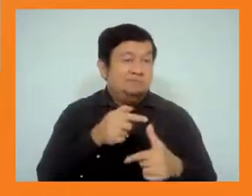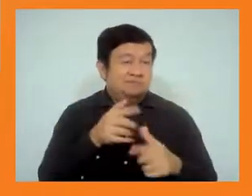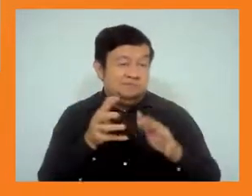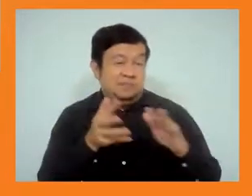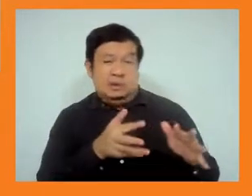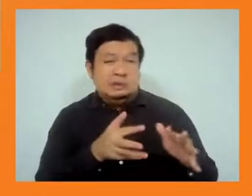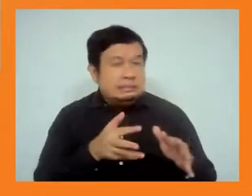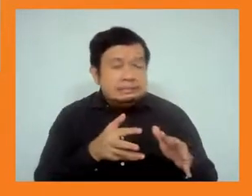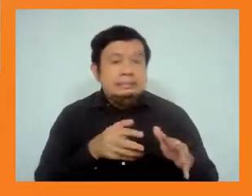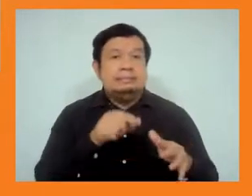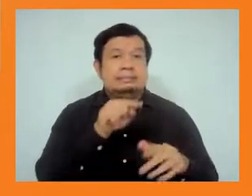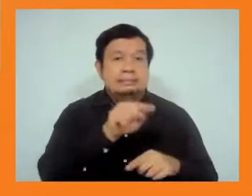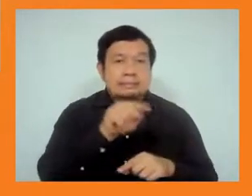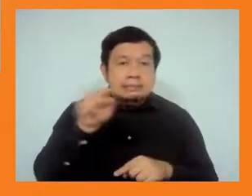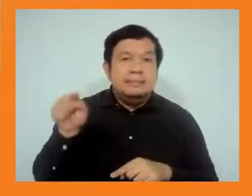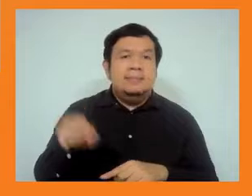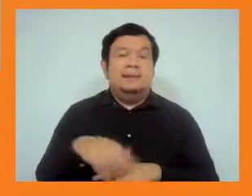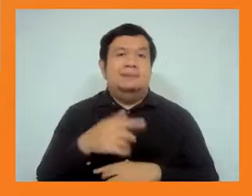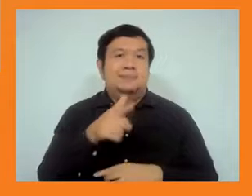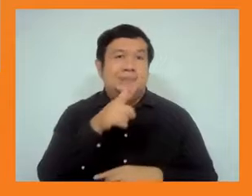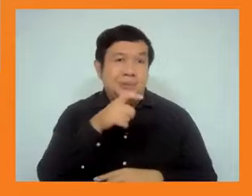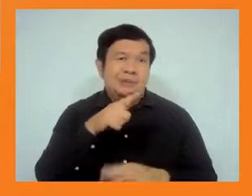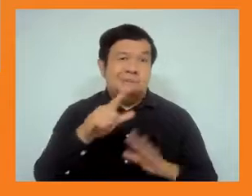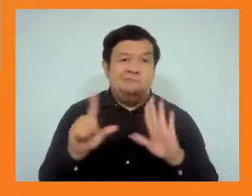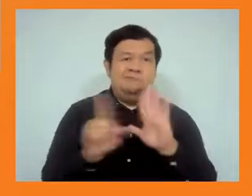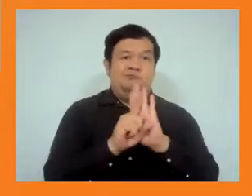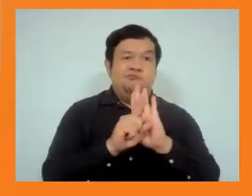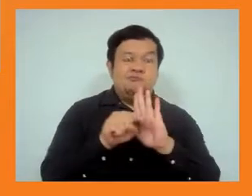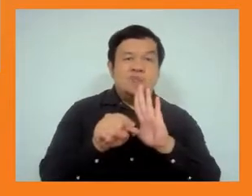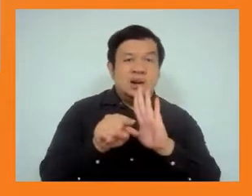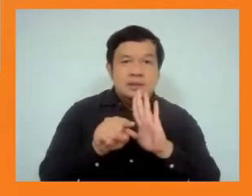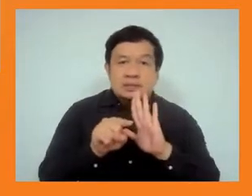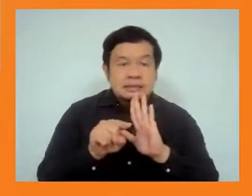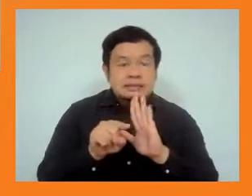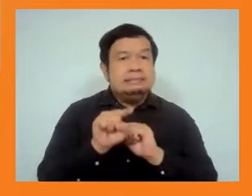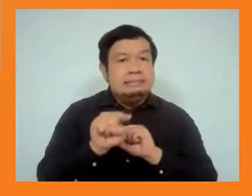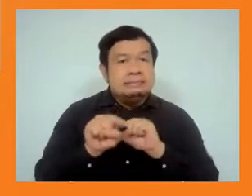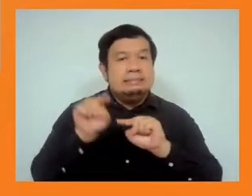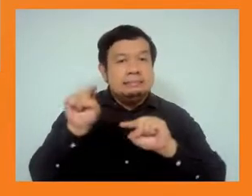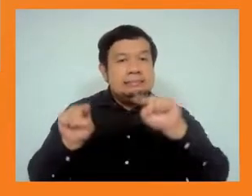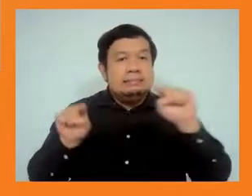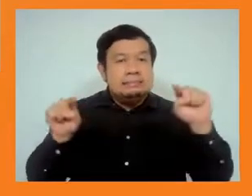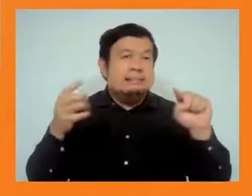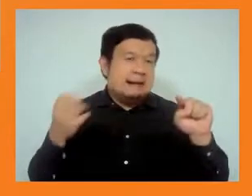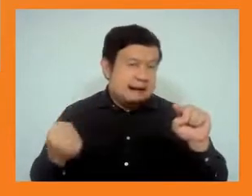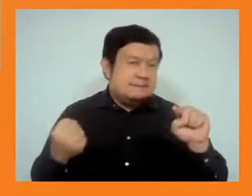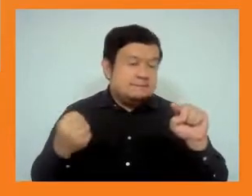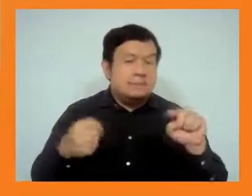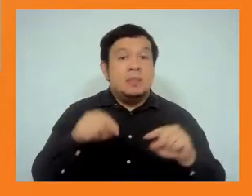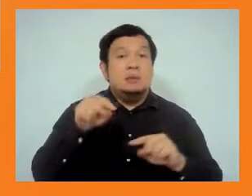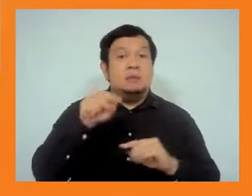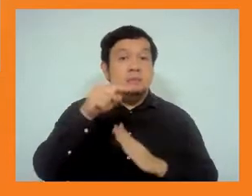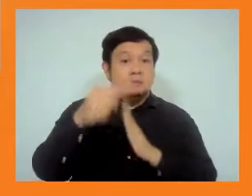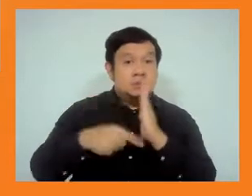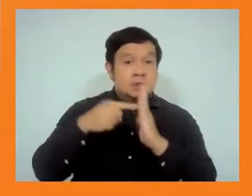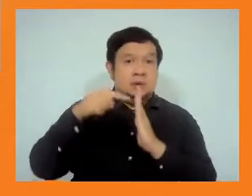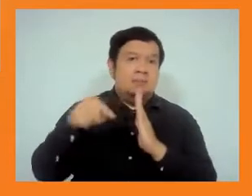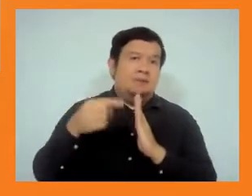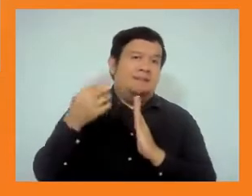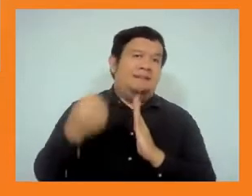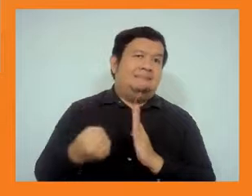that the elephant gathering, the major elephant gathering in Sri Lanka, which is a place called a tank